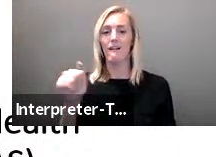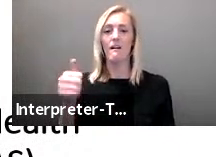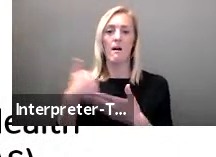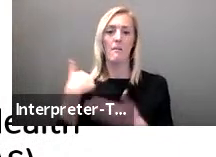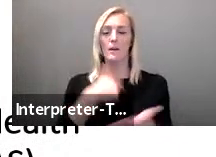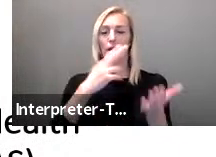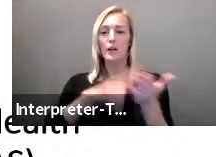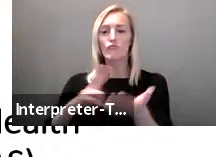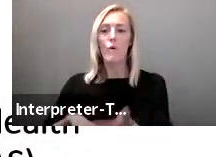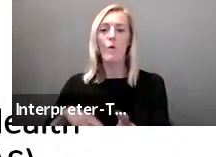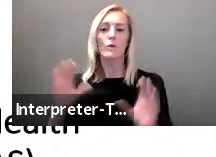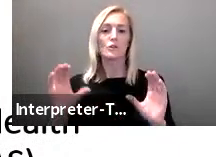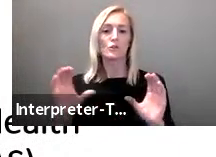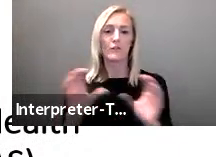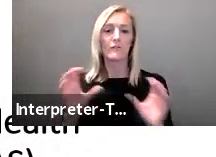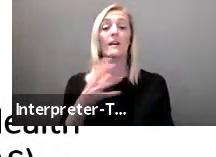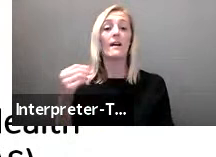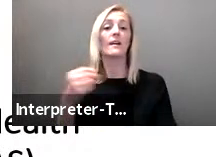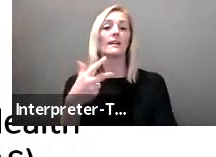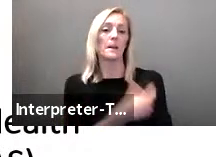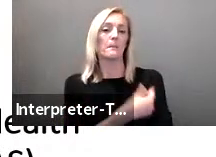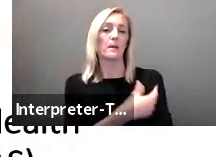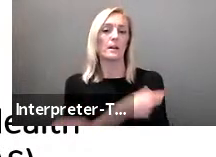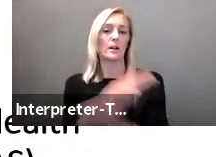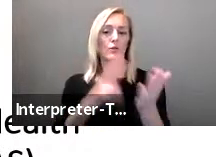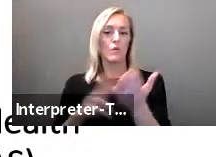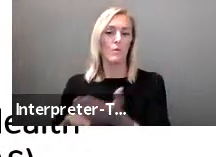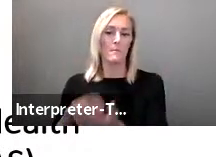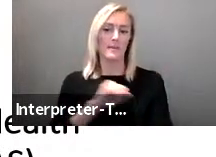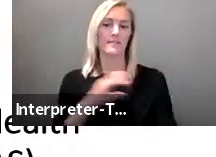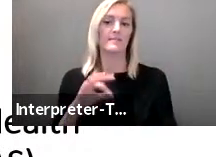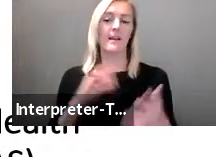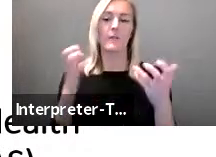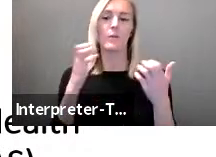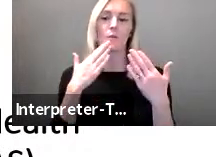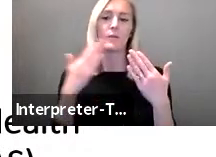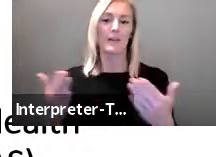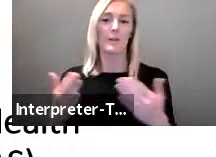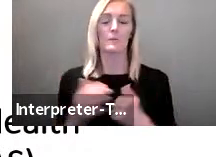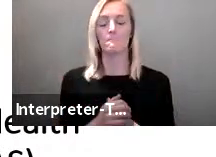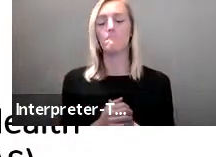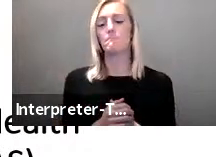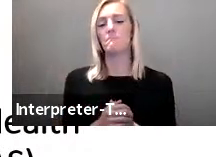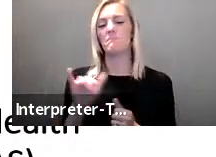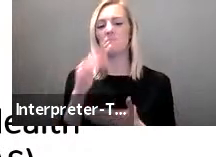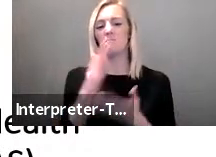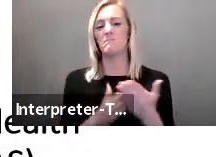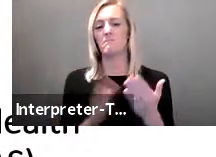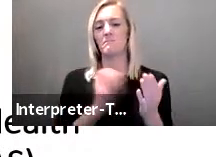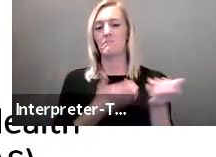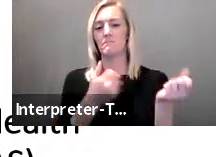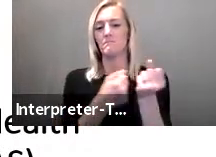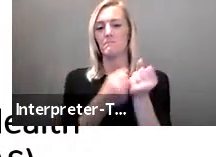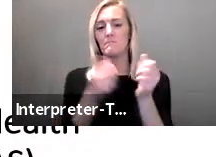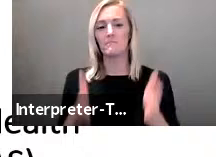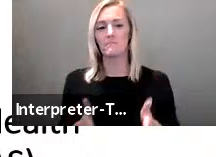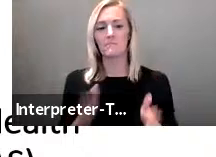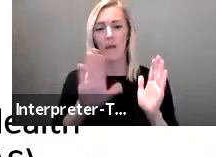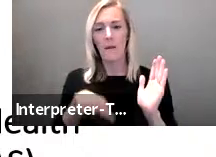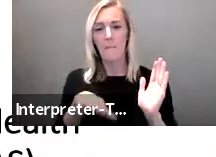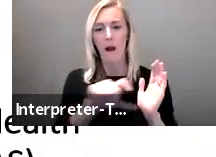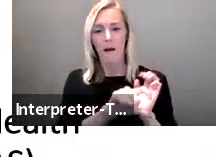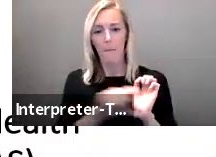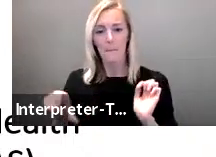and the immunization enrollment staff. I want to thank you. Those are some of our sponsors down there that we have on